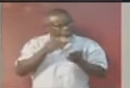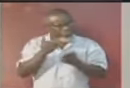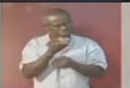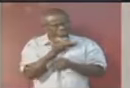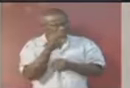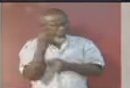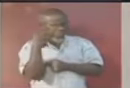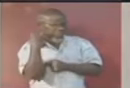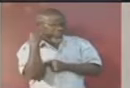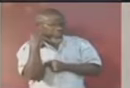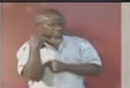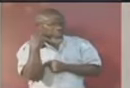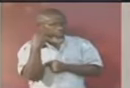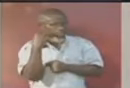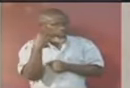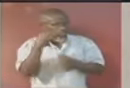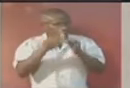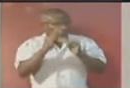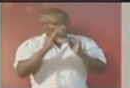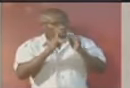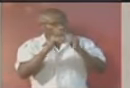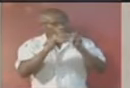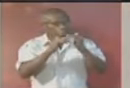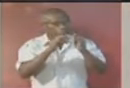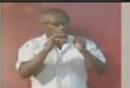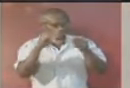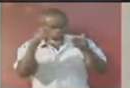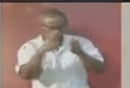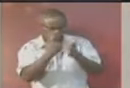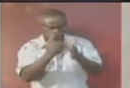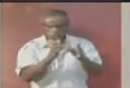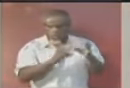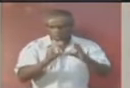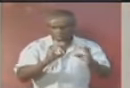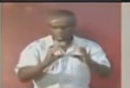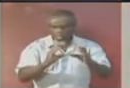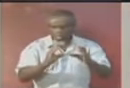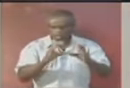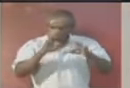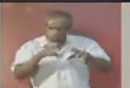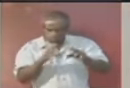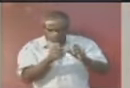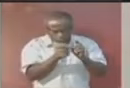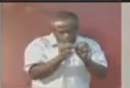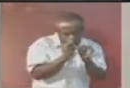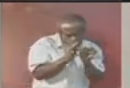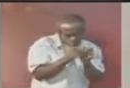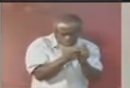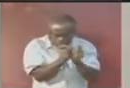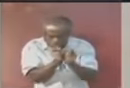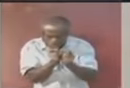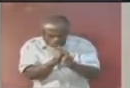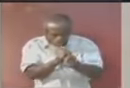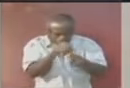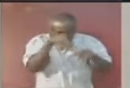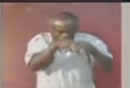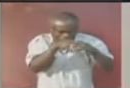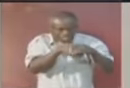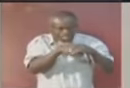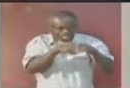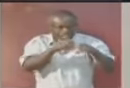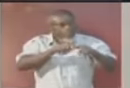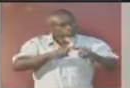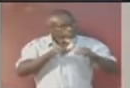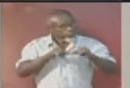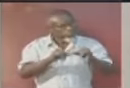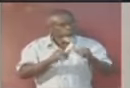a car. If you could build a car, you could change around the inside, you could change around the outside, etc. But you could still build the